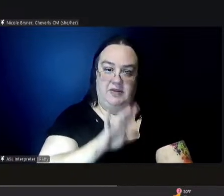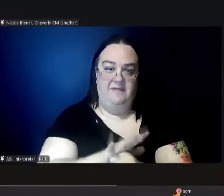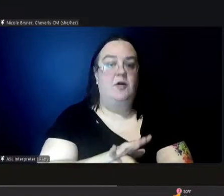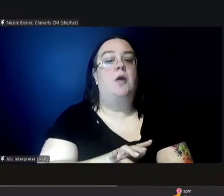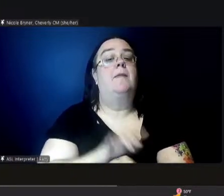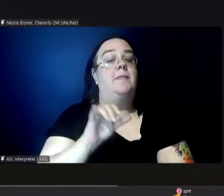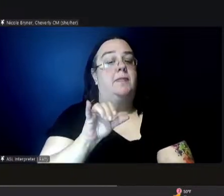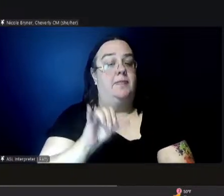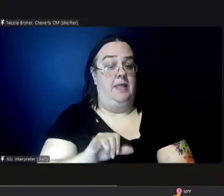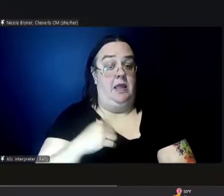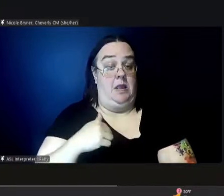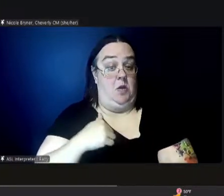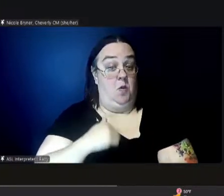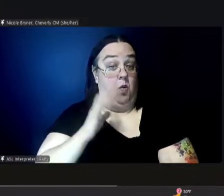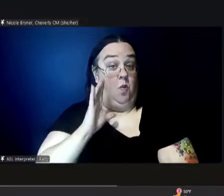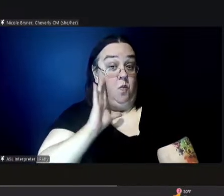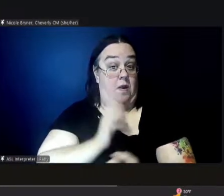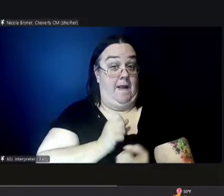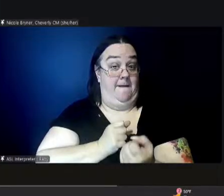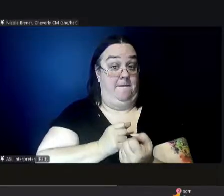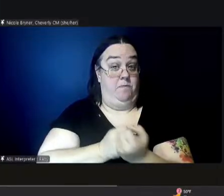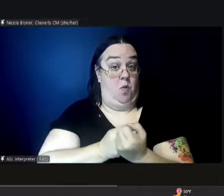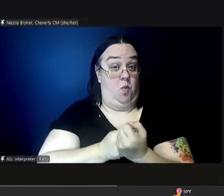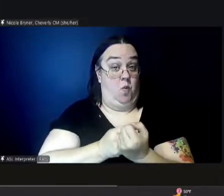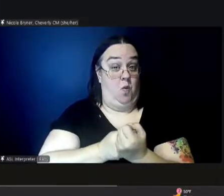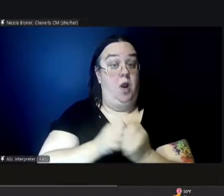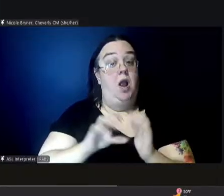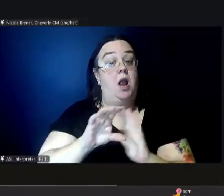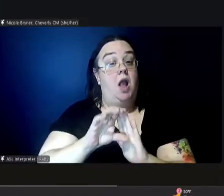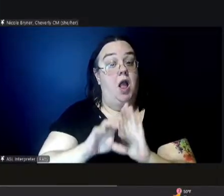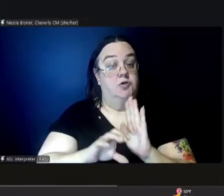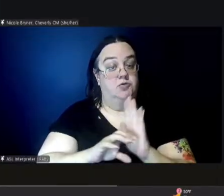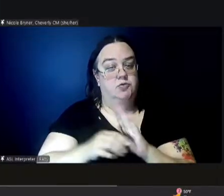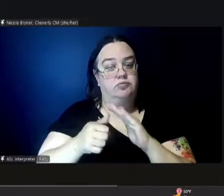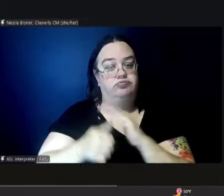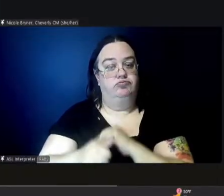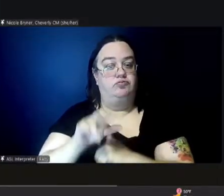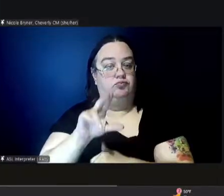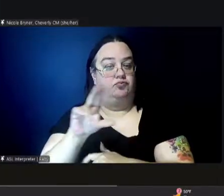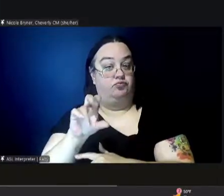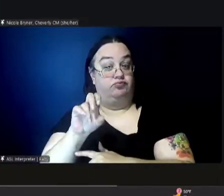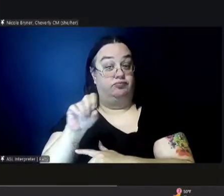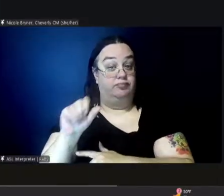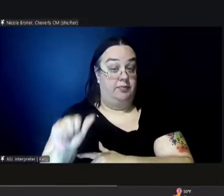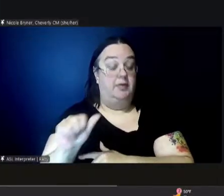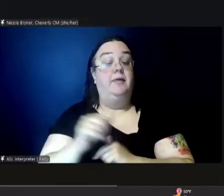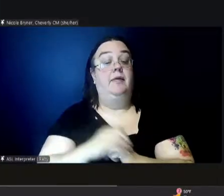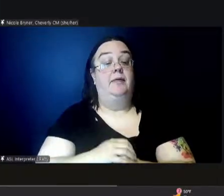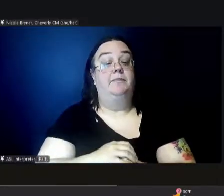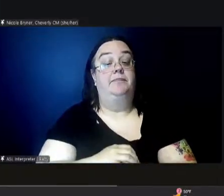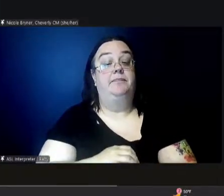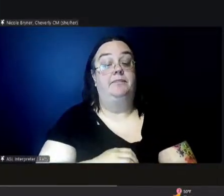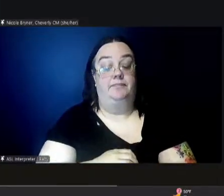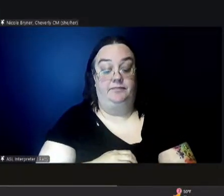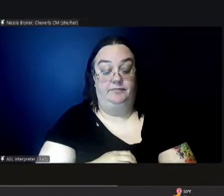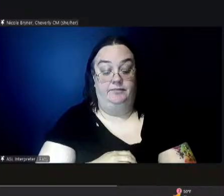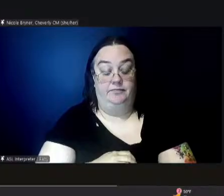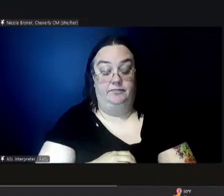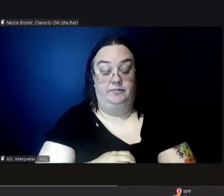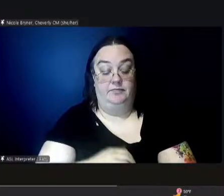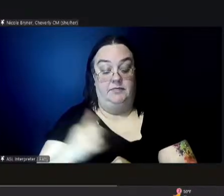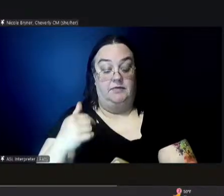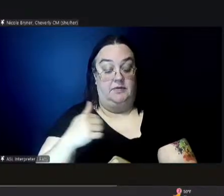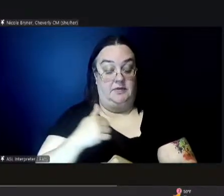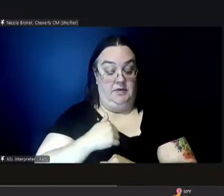the Constitution of the United States of America. I will support the Constitution of the United States of America. I will be faithful and bear allegiance